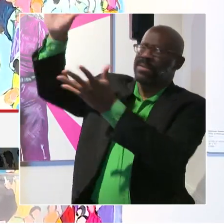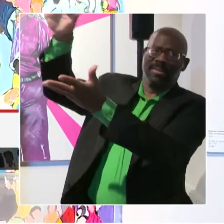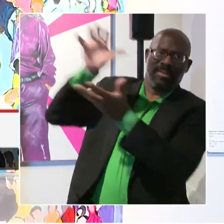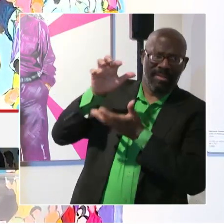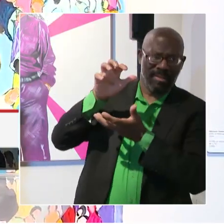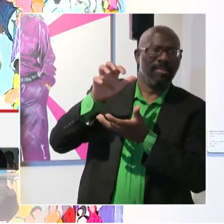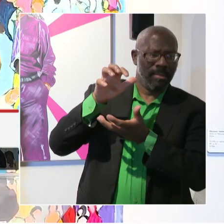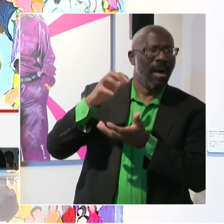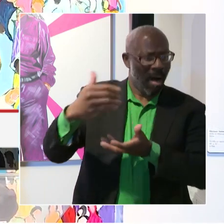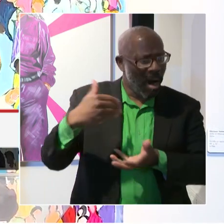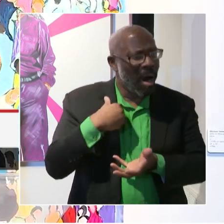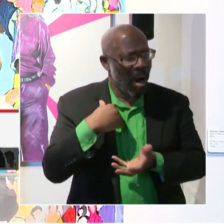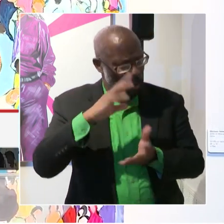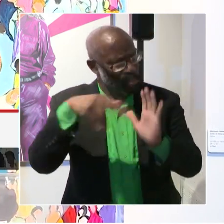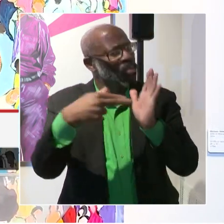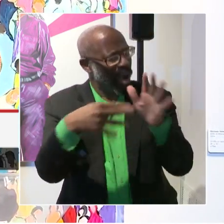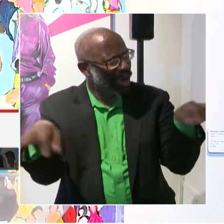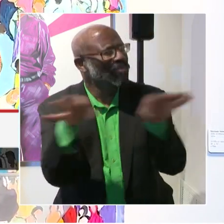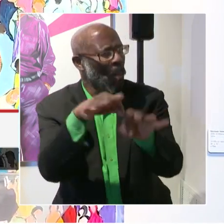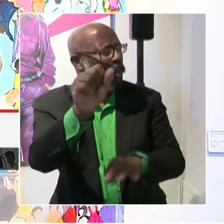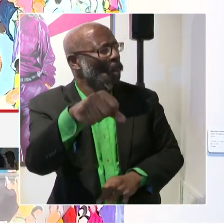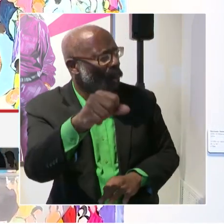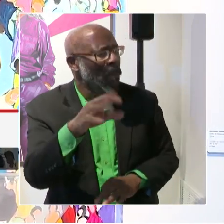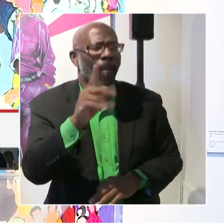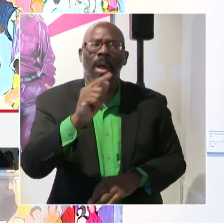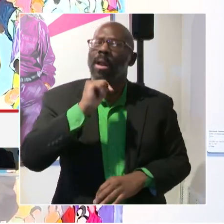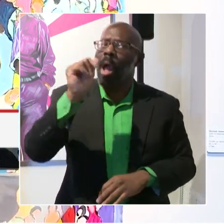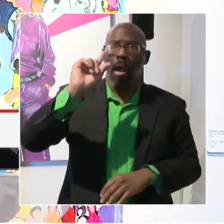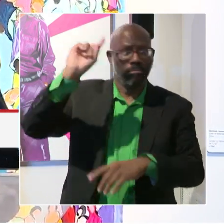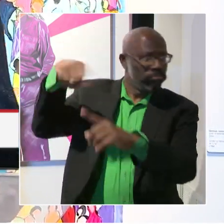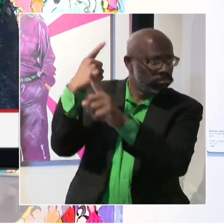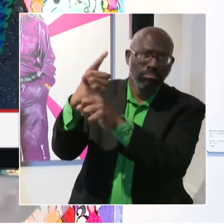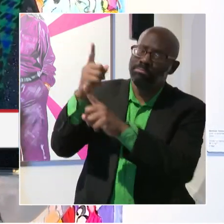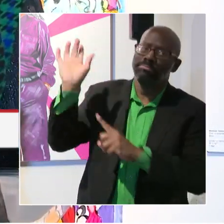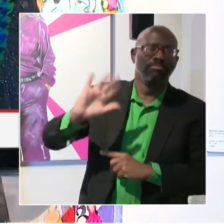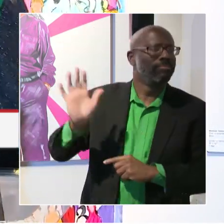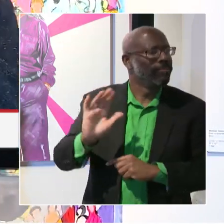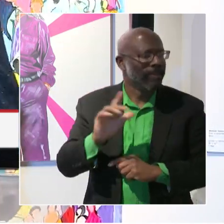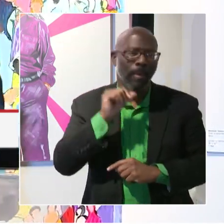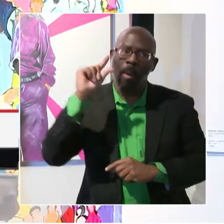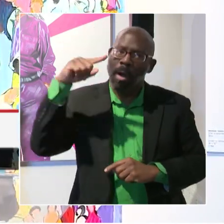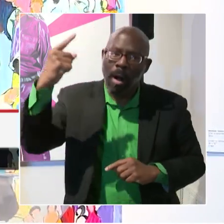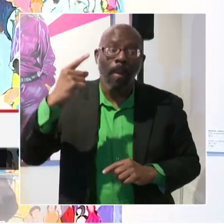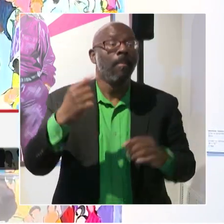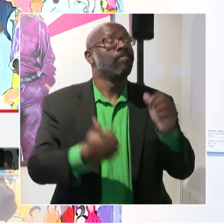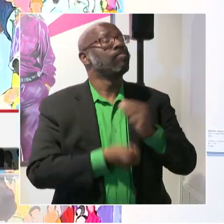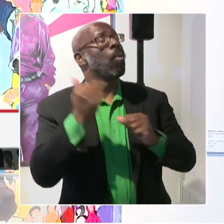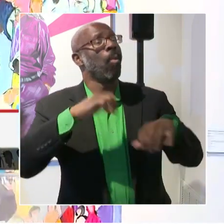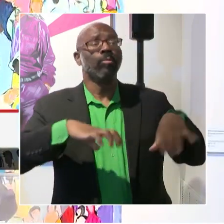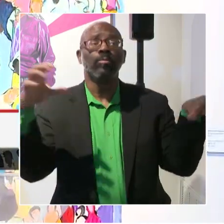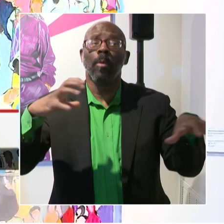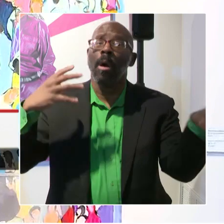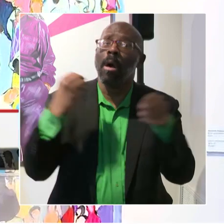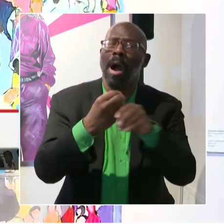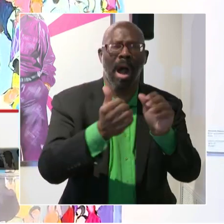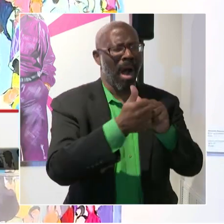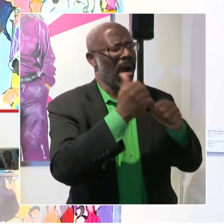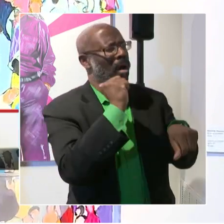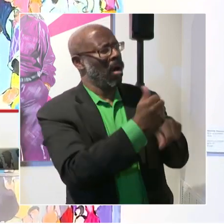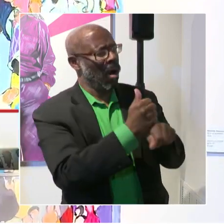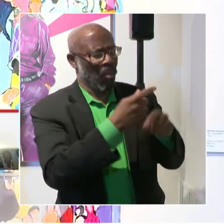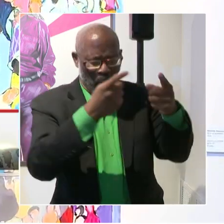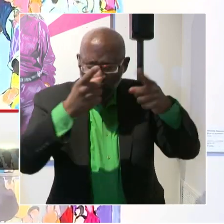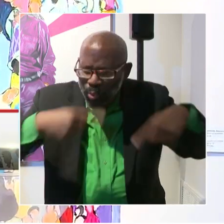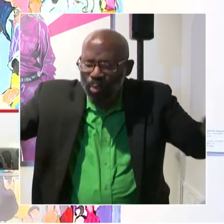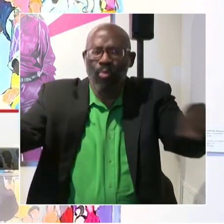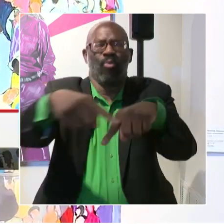jobs, but it's not the most jobs. The most jobs are created by you. Small businesses